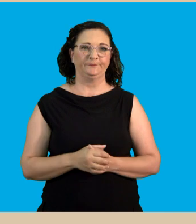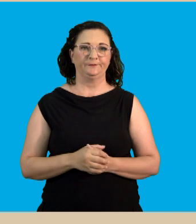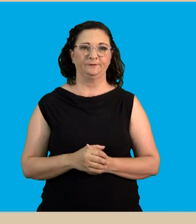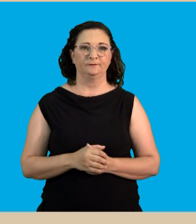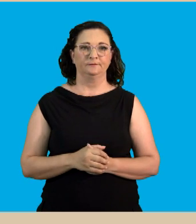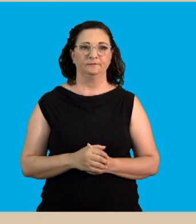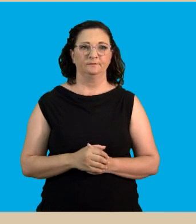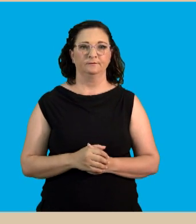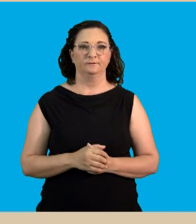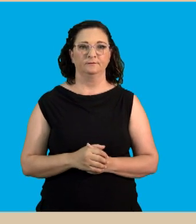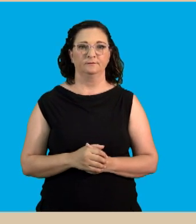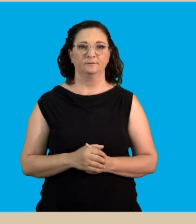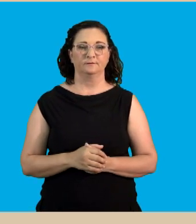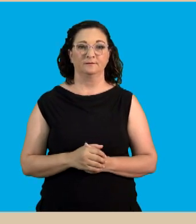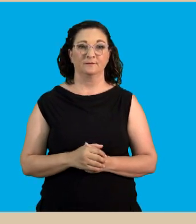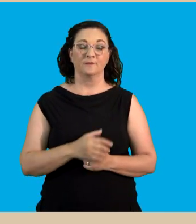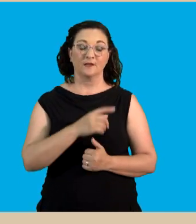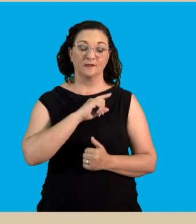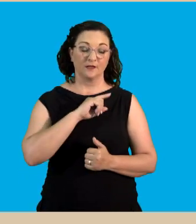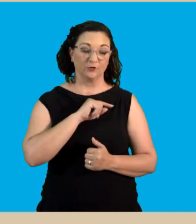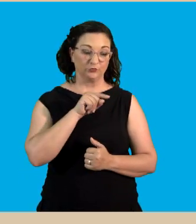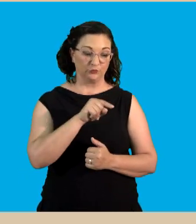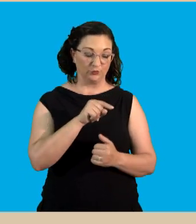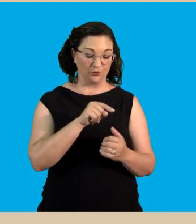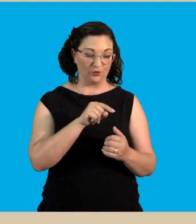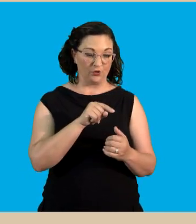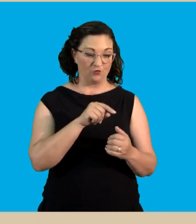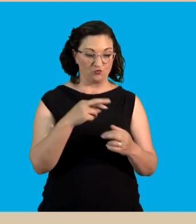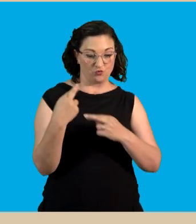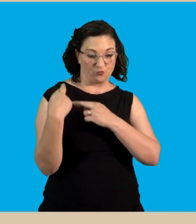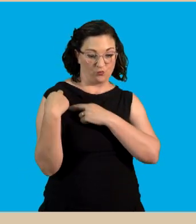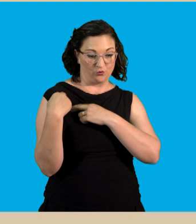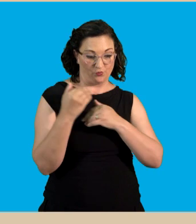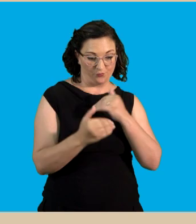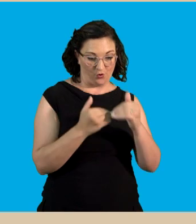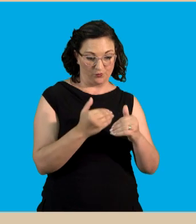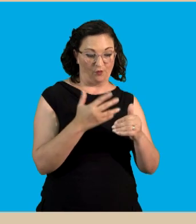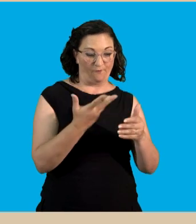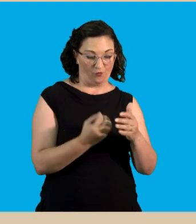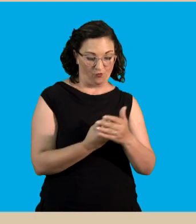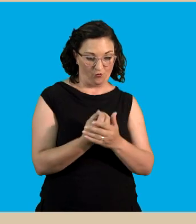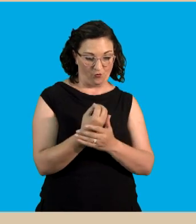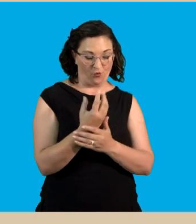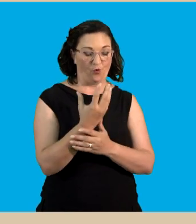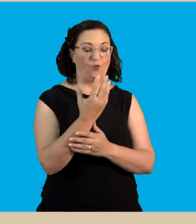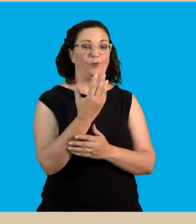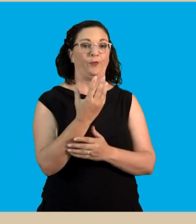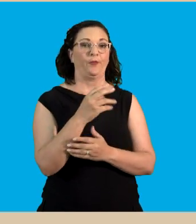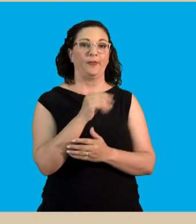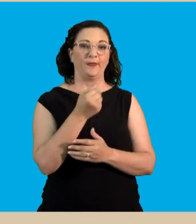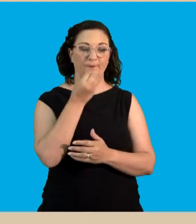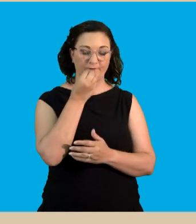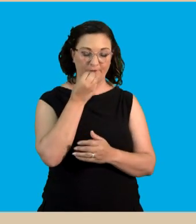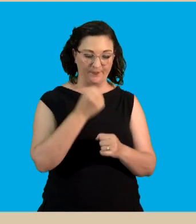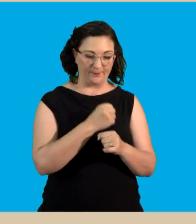And remember, photosynthesis is responsible for the growth of the plant as well as for plant making